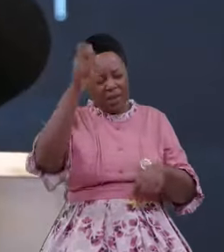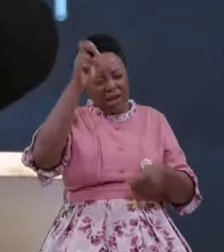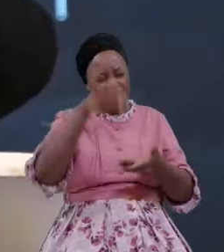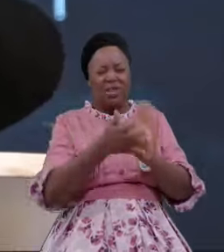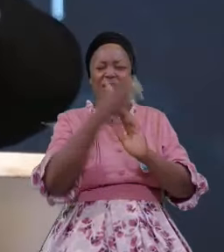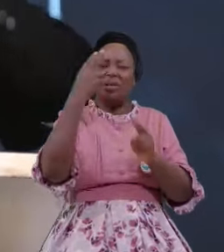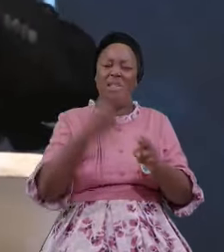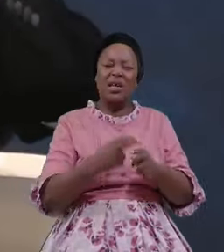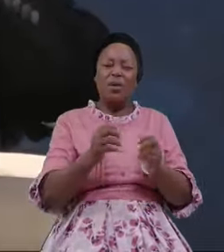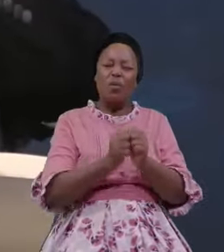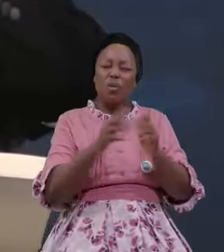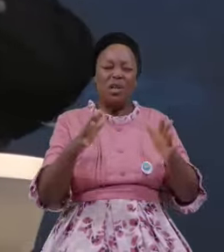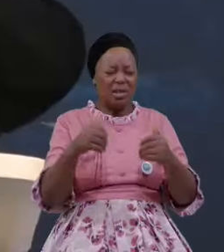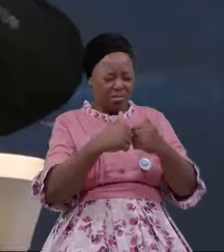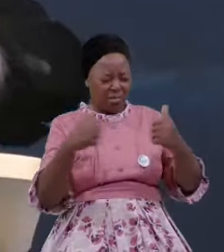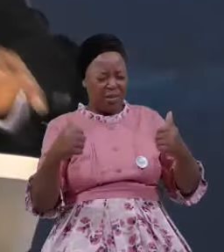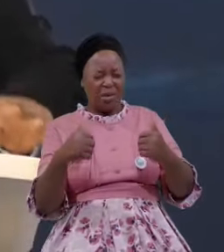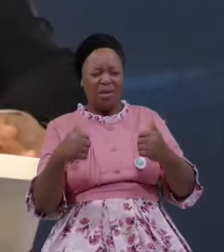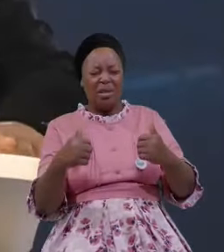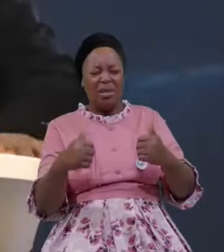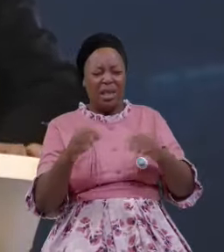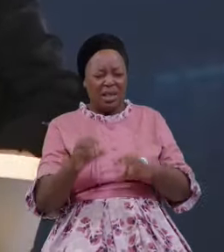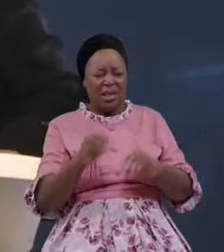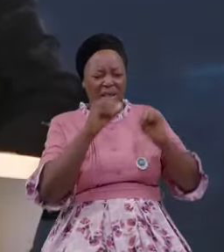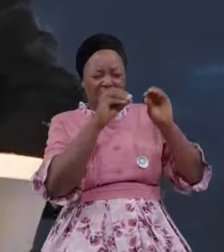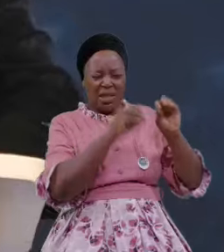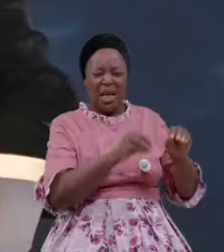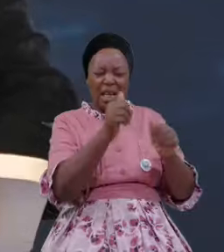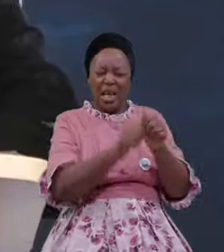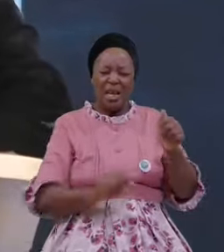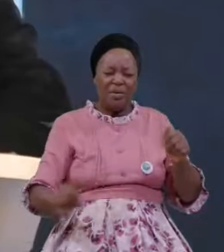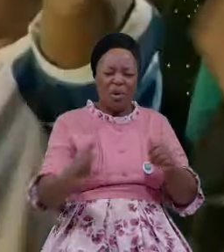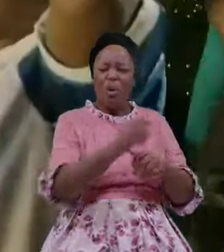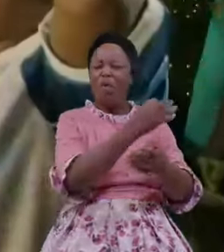Without exception, set everyone free.